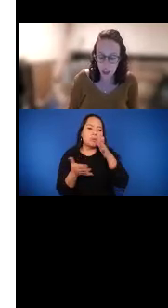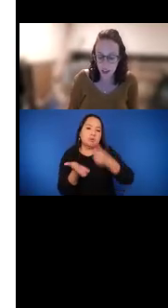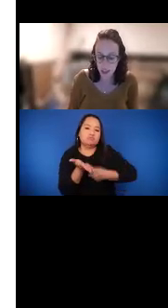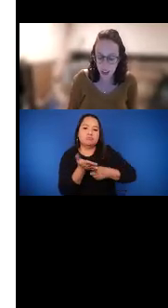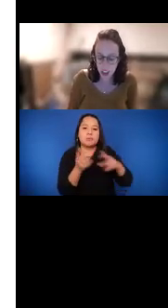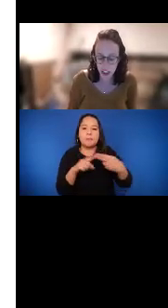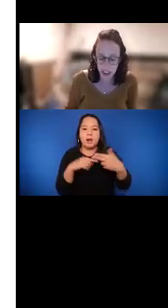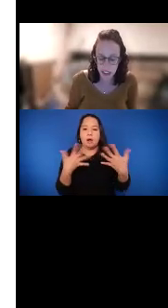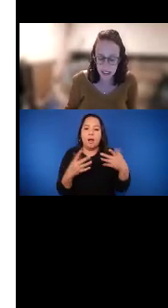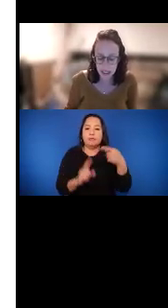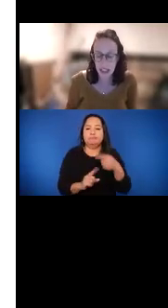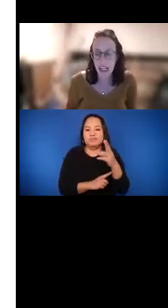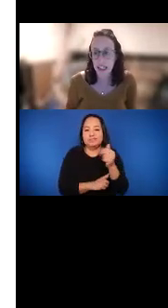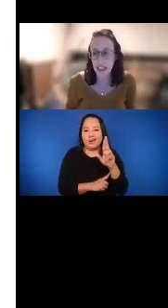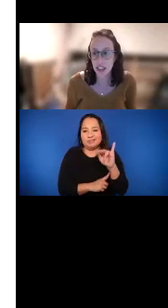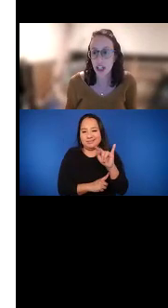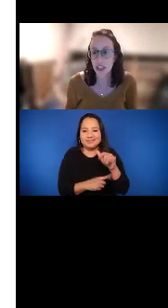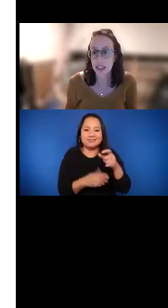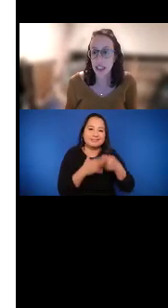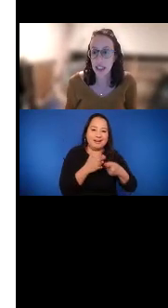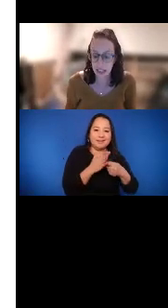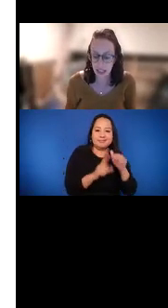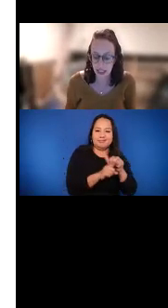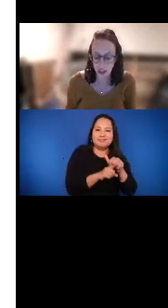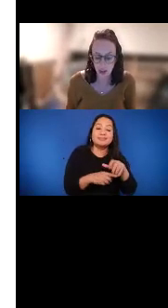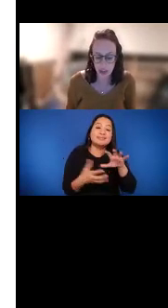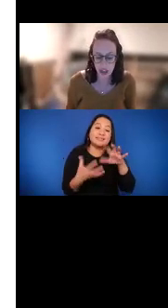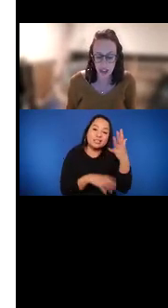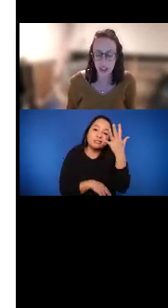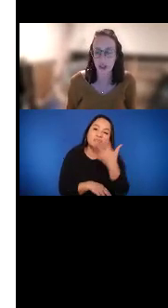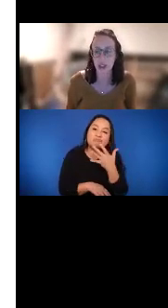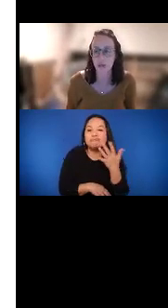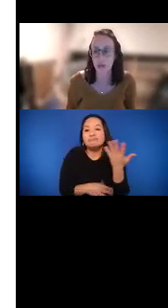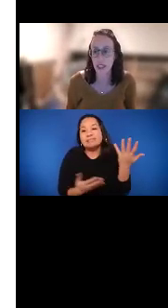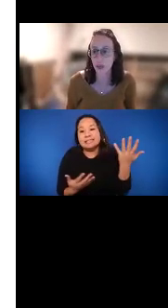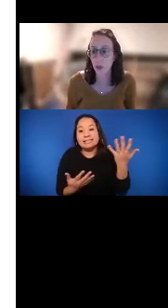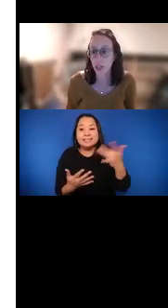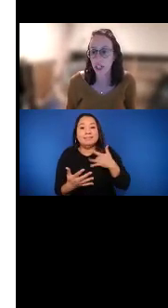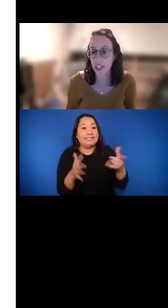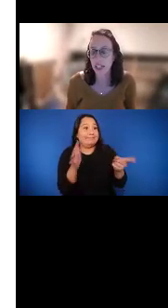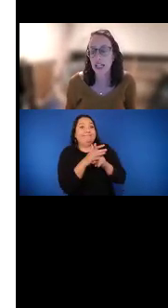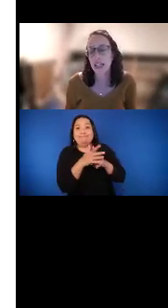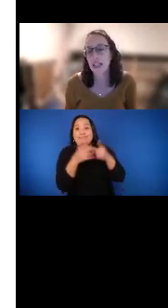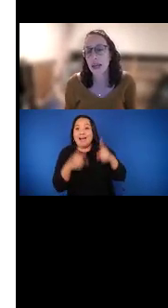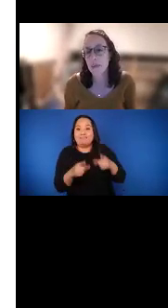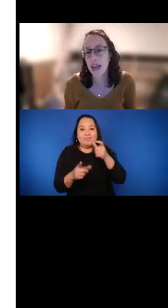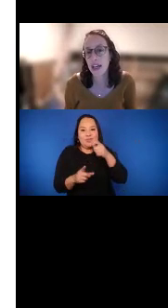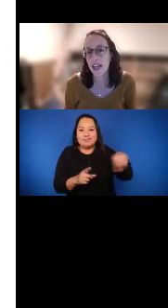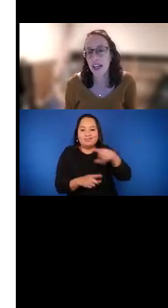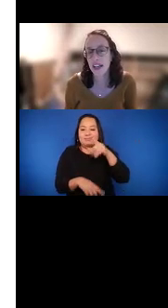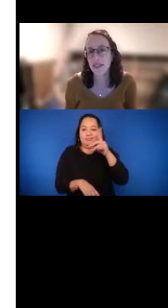out fraudulent charities and they start soliciting donations for relief work.